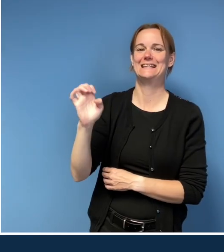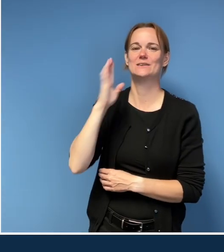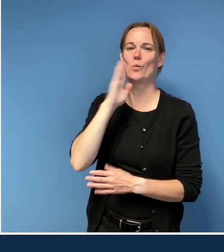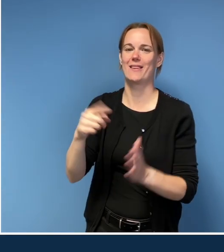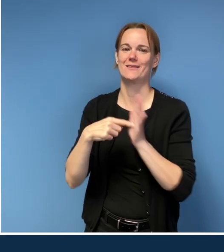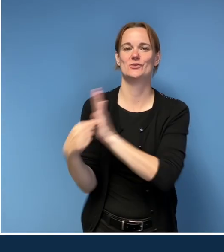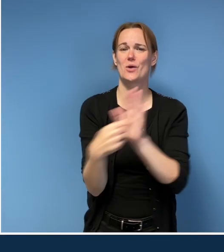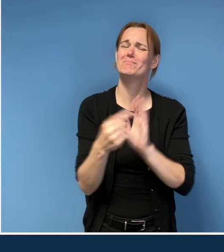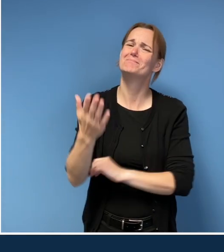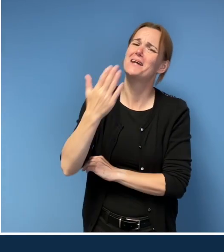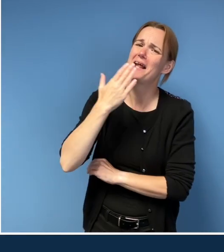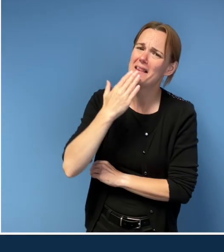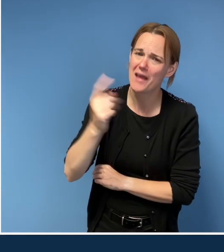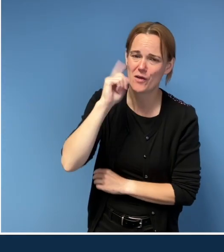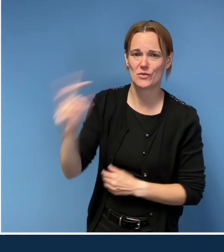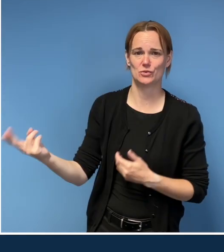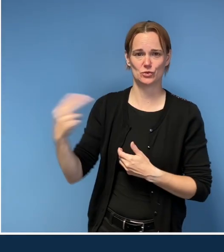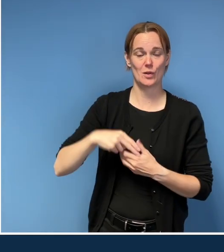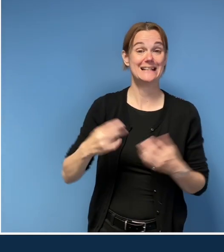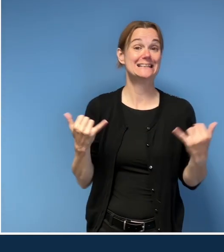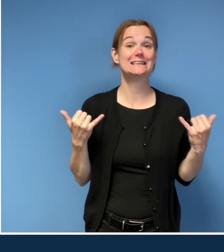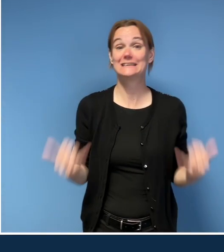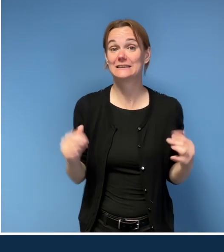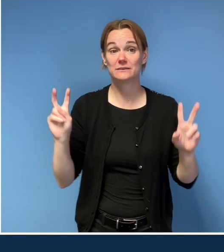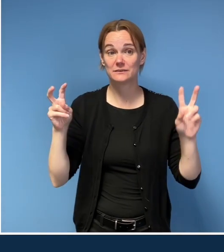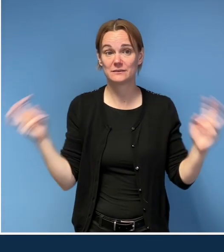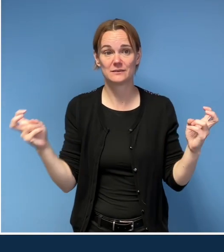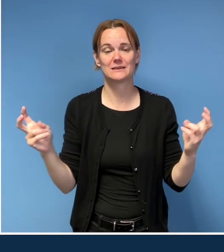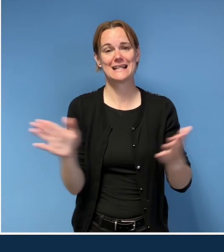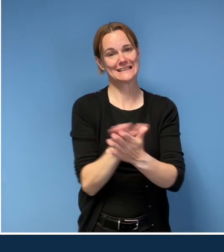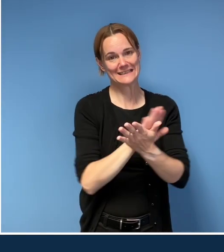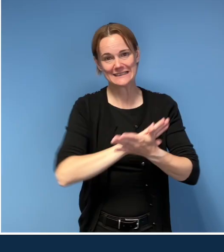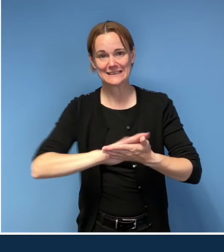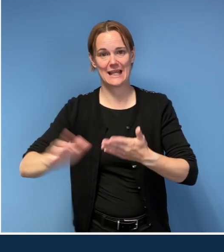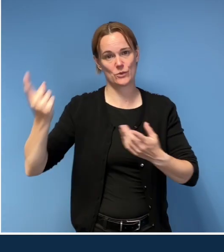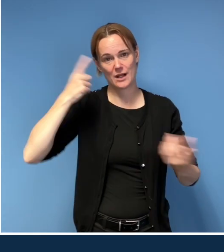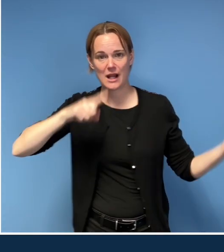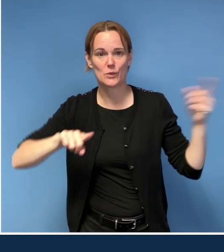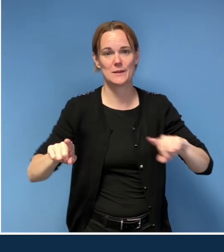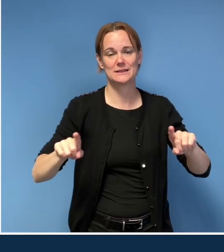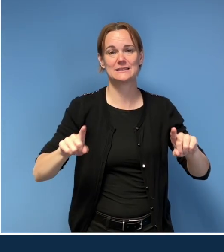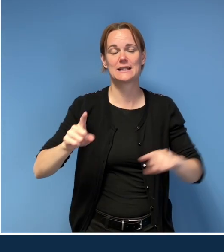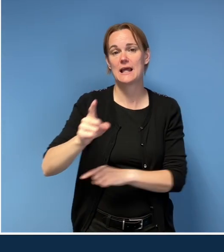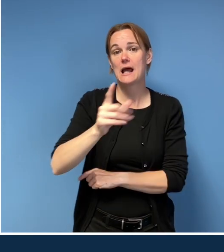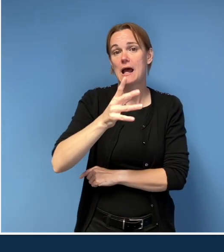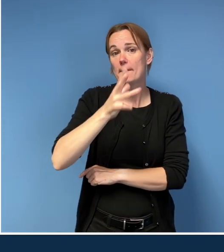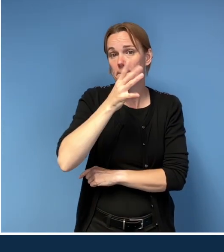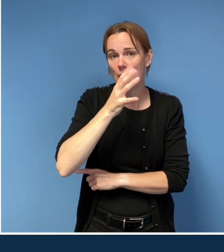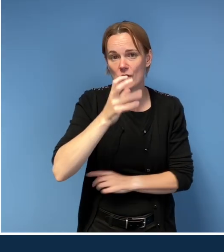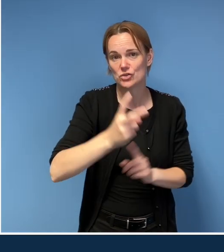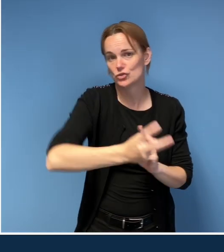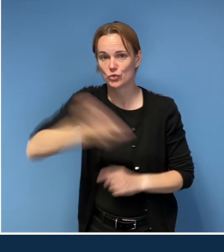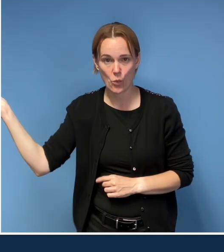podcast, Sacred Agreements and Stolen Matriarchs. It's an honor to speak with you here today. Denise, let's get started. Maybe